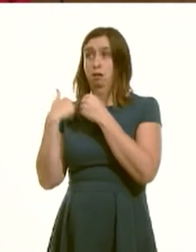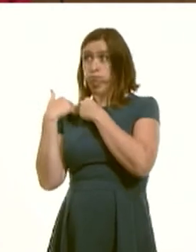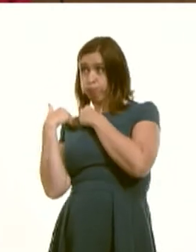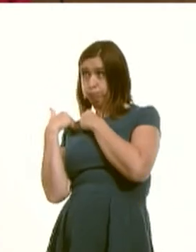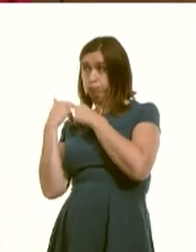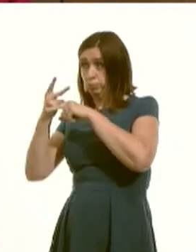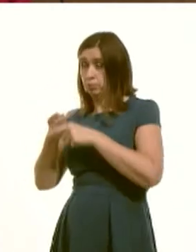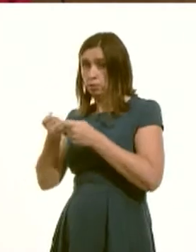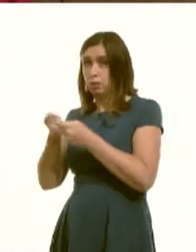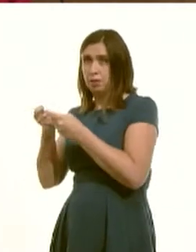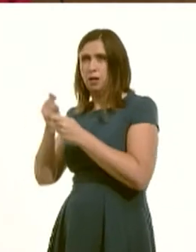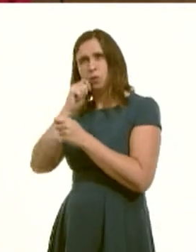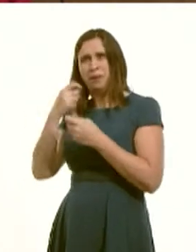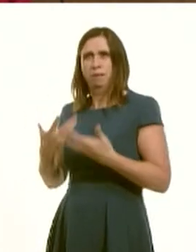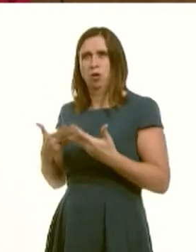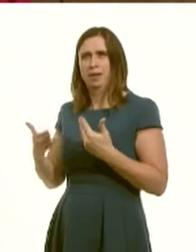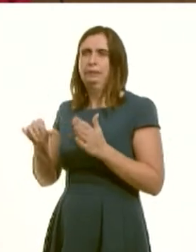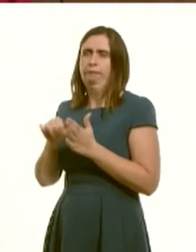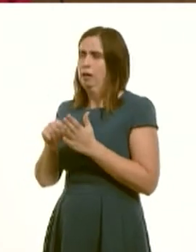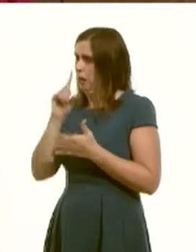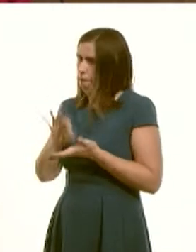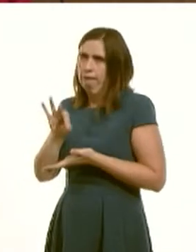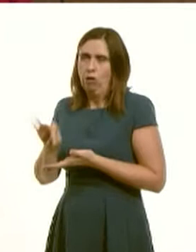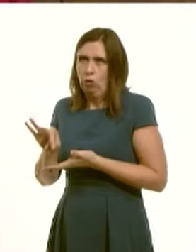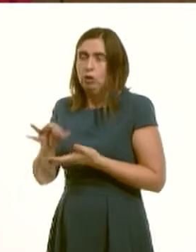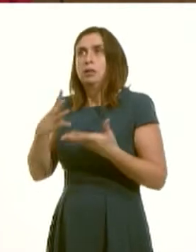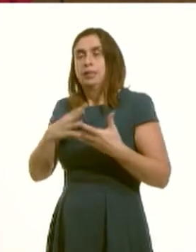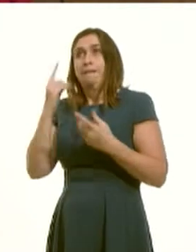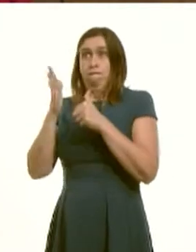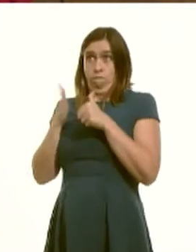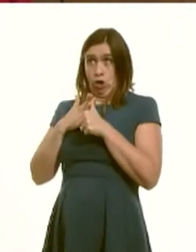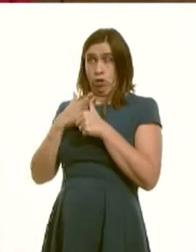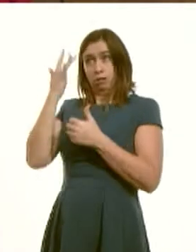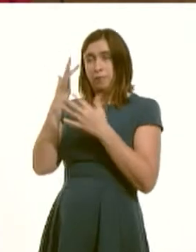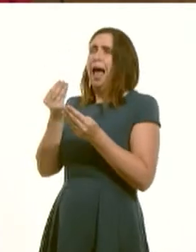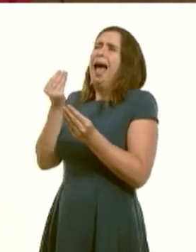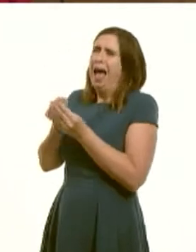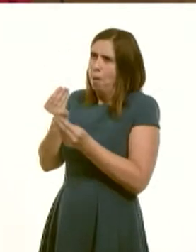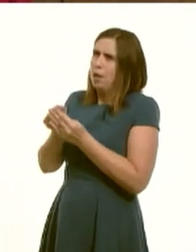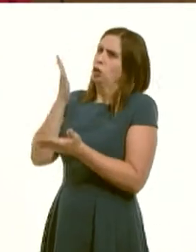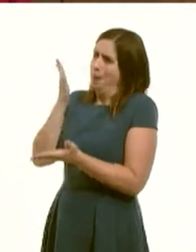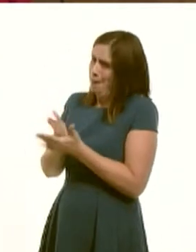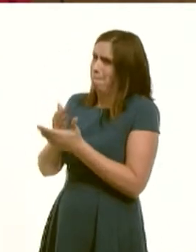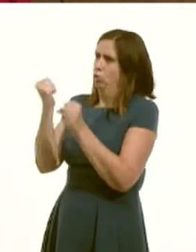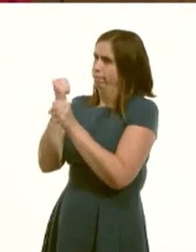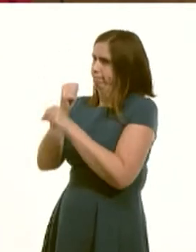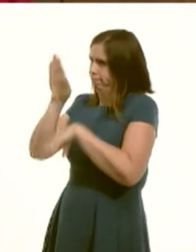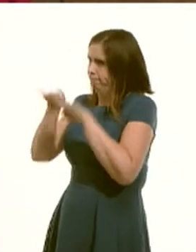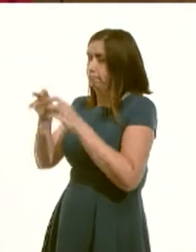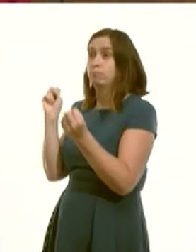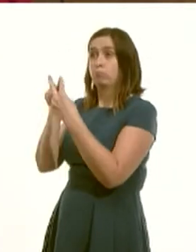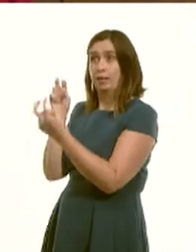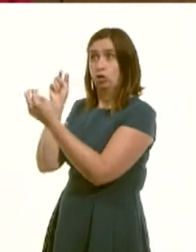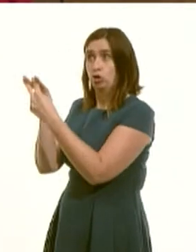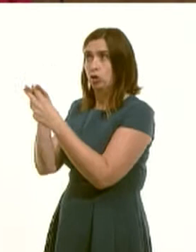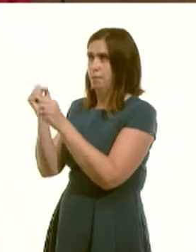present time would be difficult for us to afford. So firstly, there needs to be an understanding of what the true cost of maintenance of the bridges actually is. There would need to be surveys